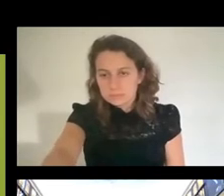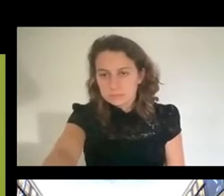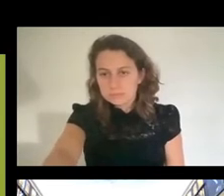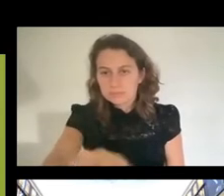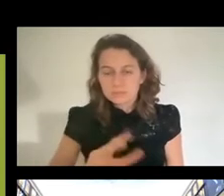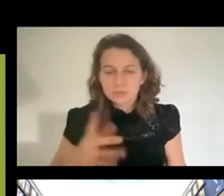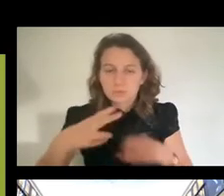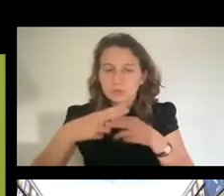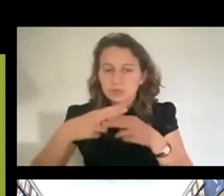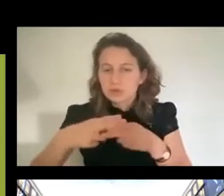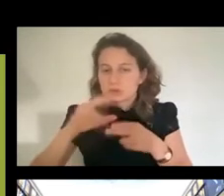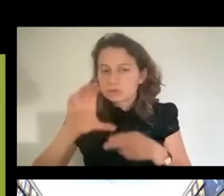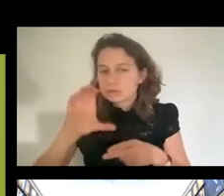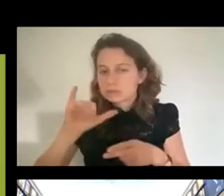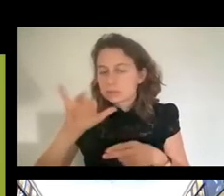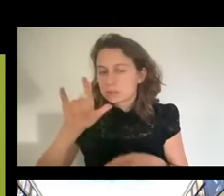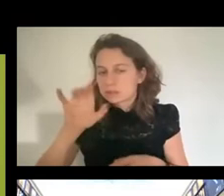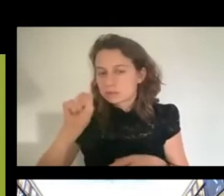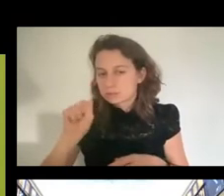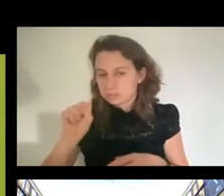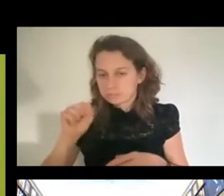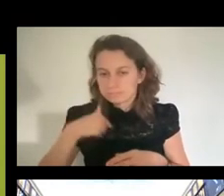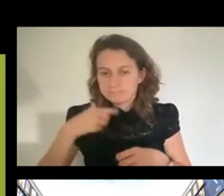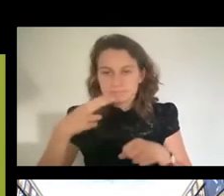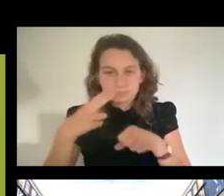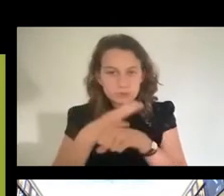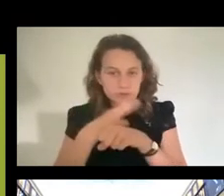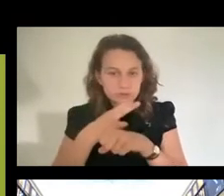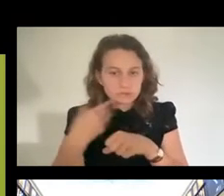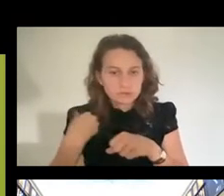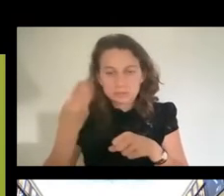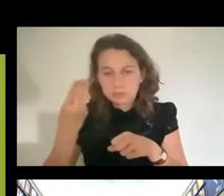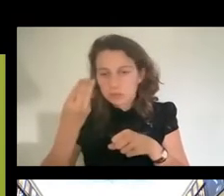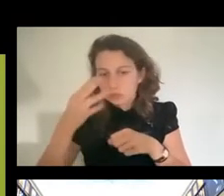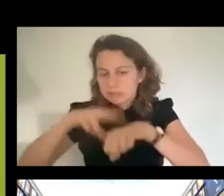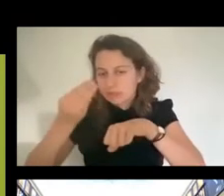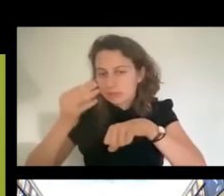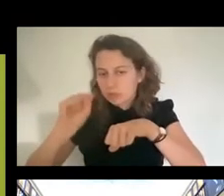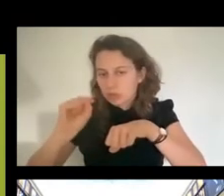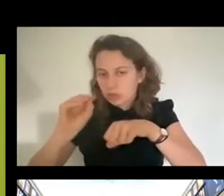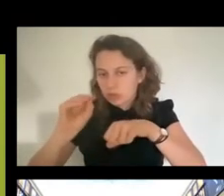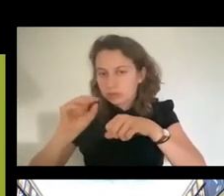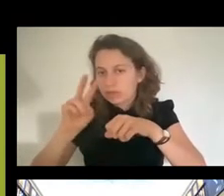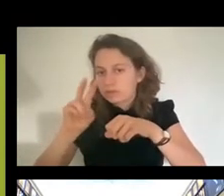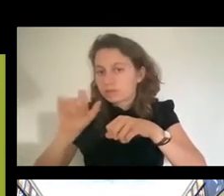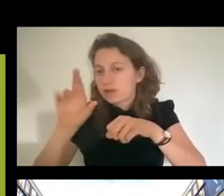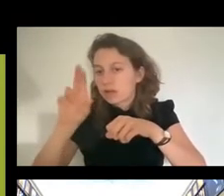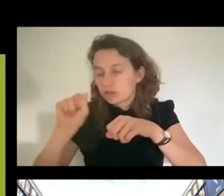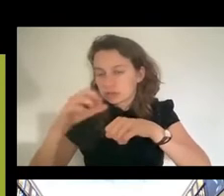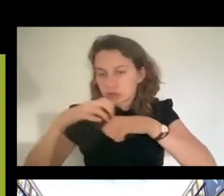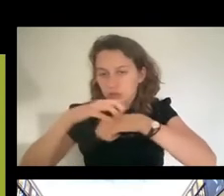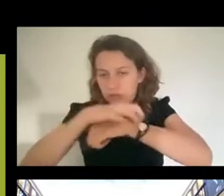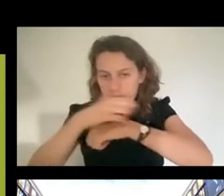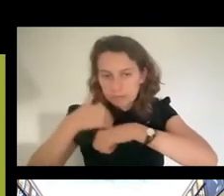Cycles? Well, I was using the native Missouri Vitis estivalis was the